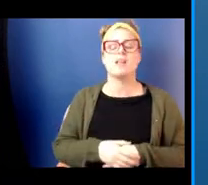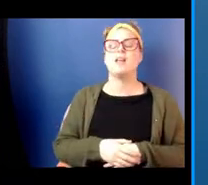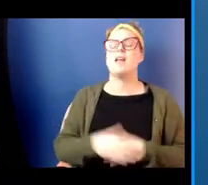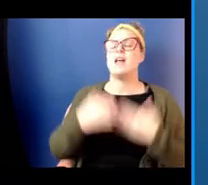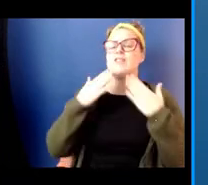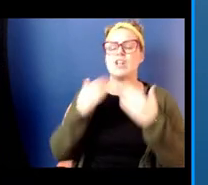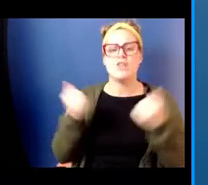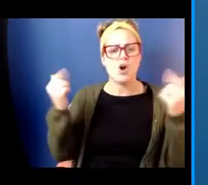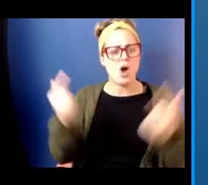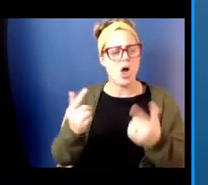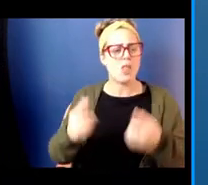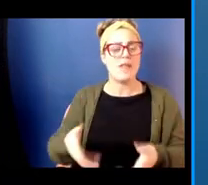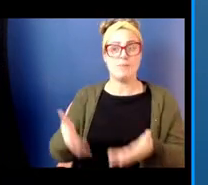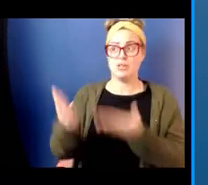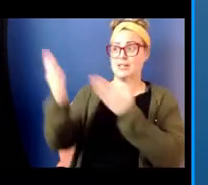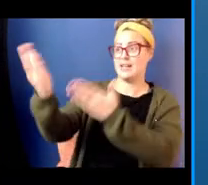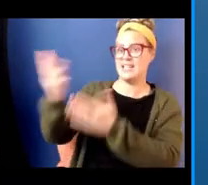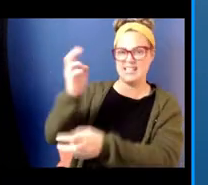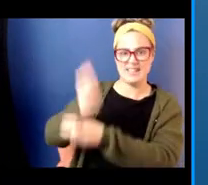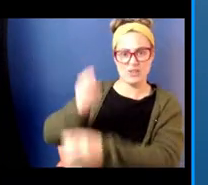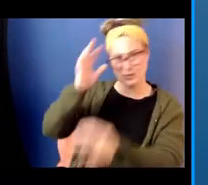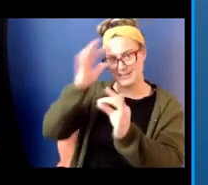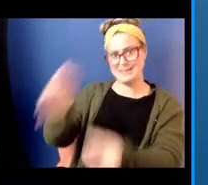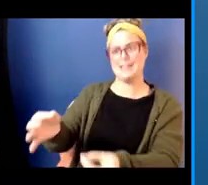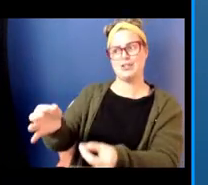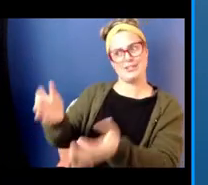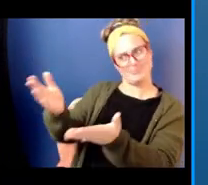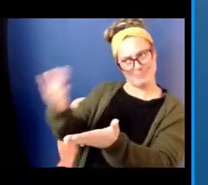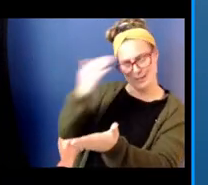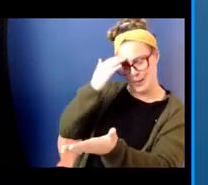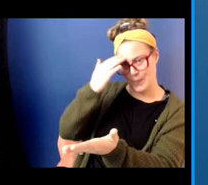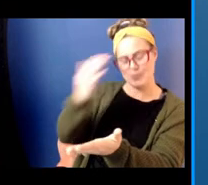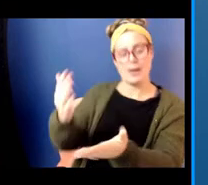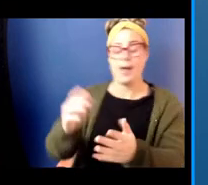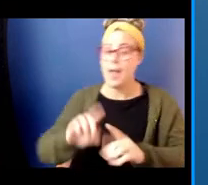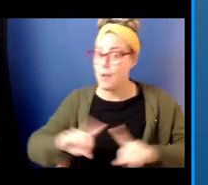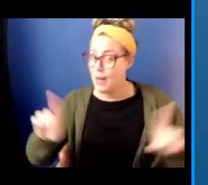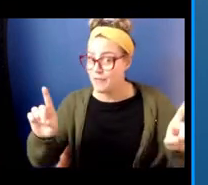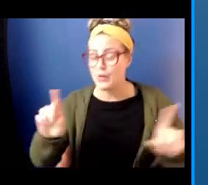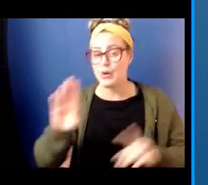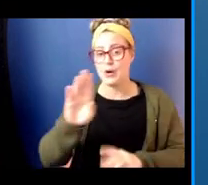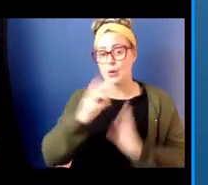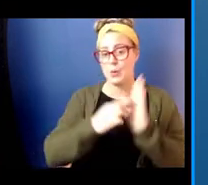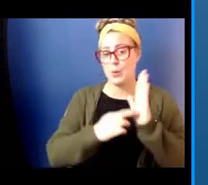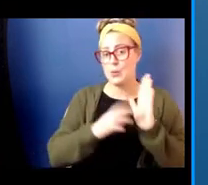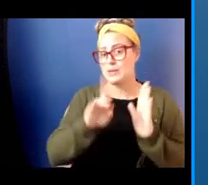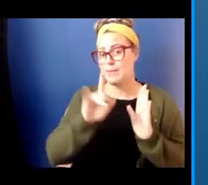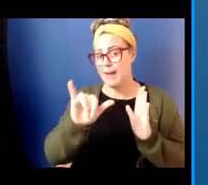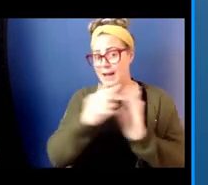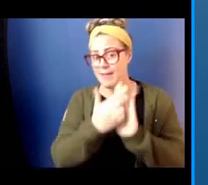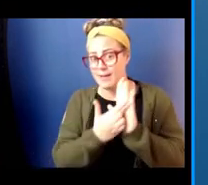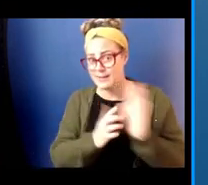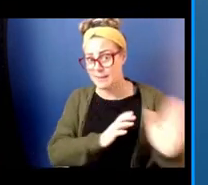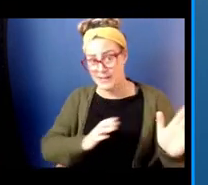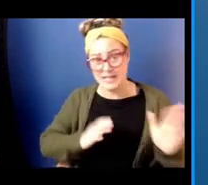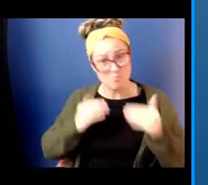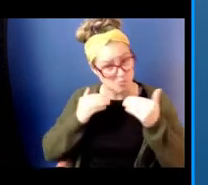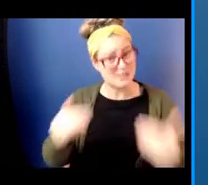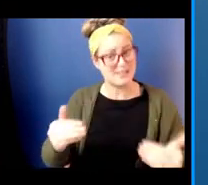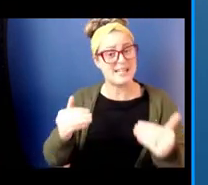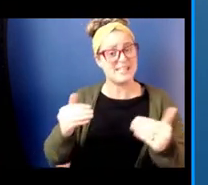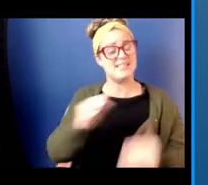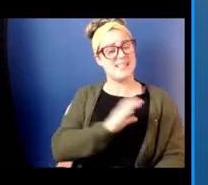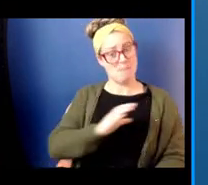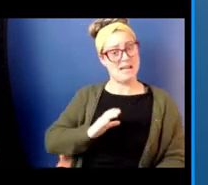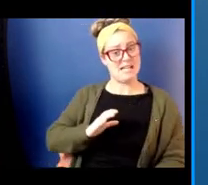however my friends the rules and by the rules and bylaws committee proceeds as a committee we have gained a